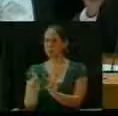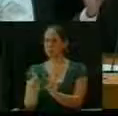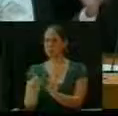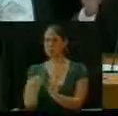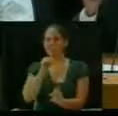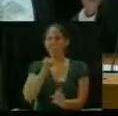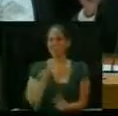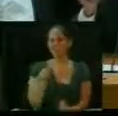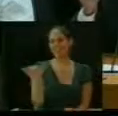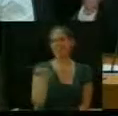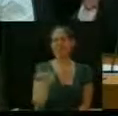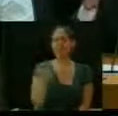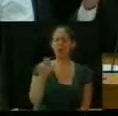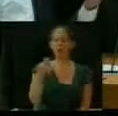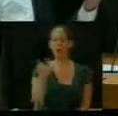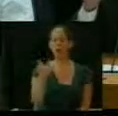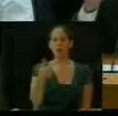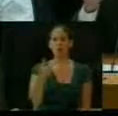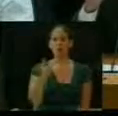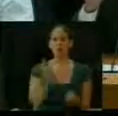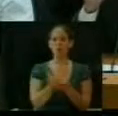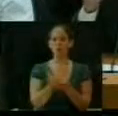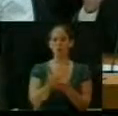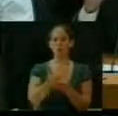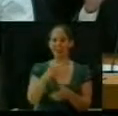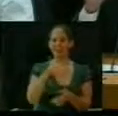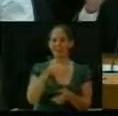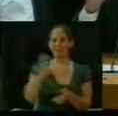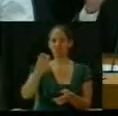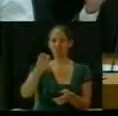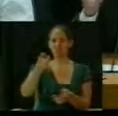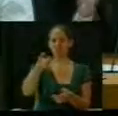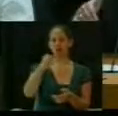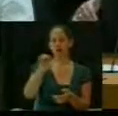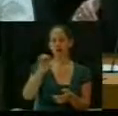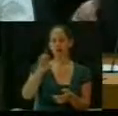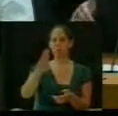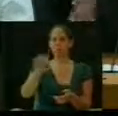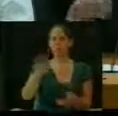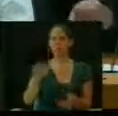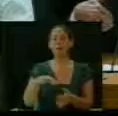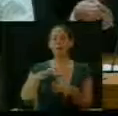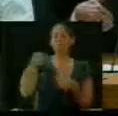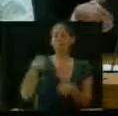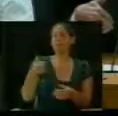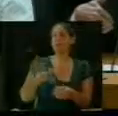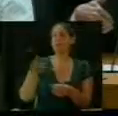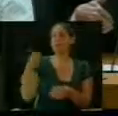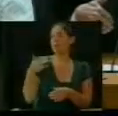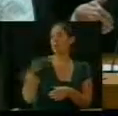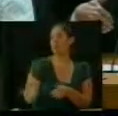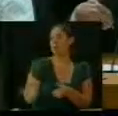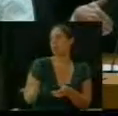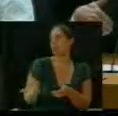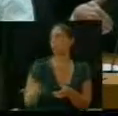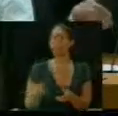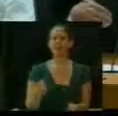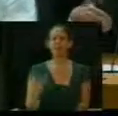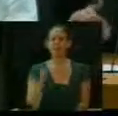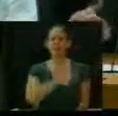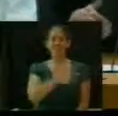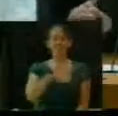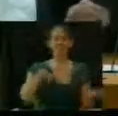grade dodgeball where we were all where they were standing up and saying, pick me, I can't wait to be picked. They're doing this because we asked them to do